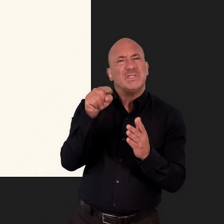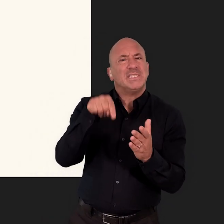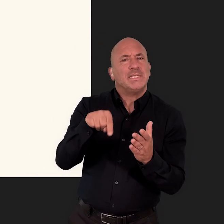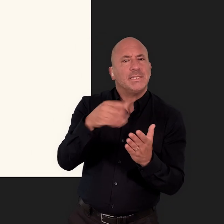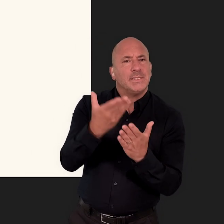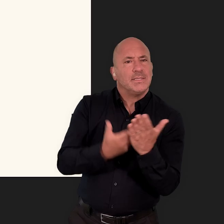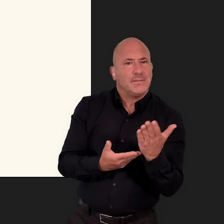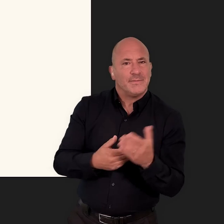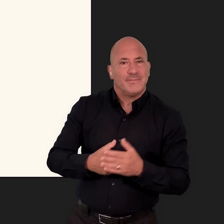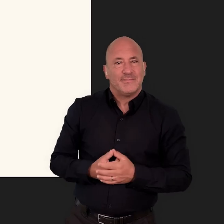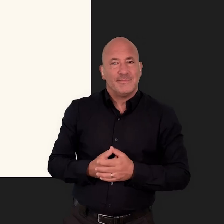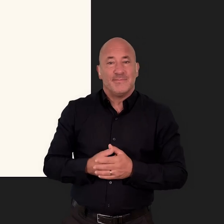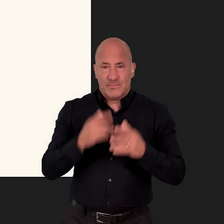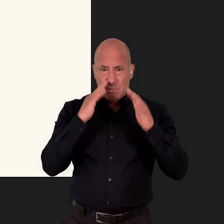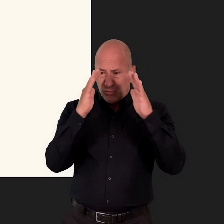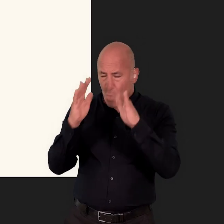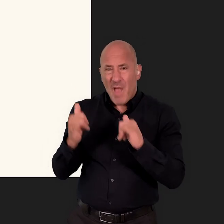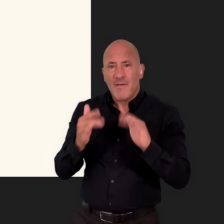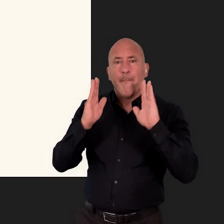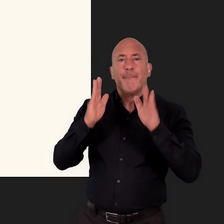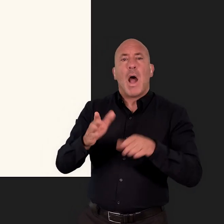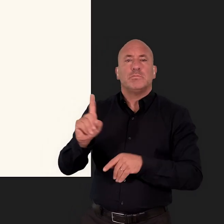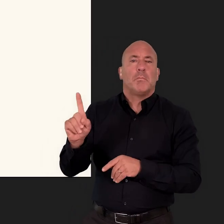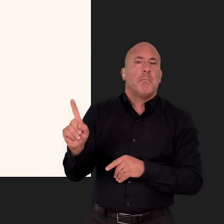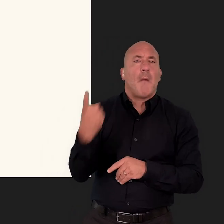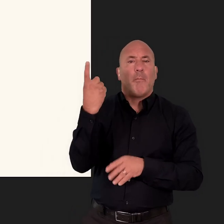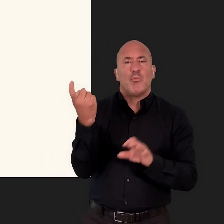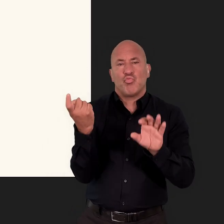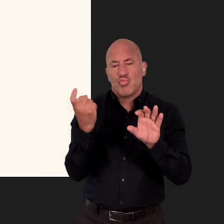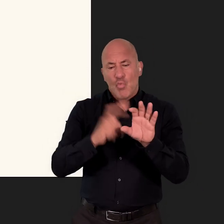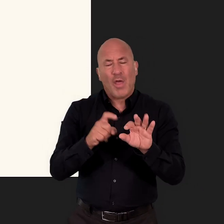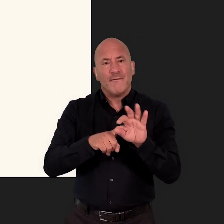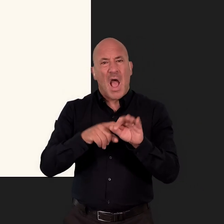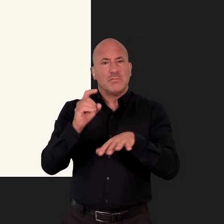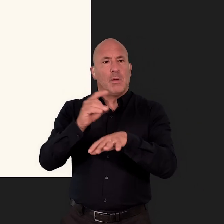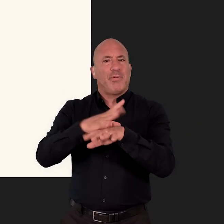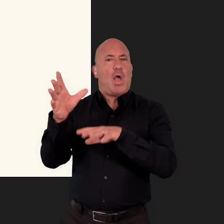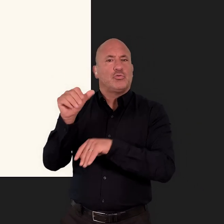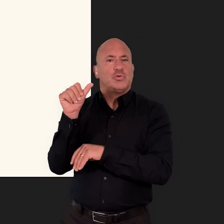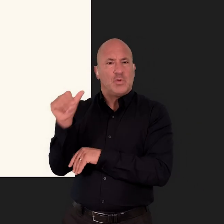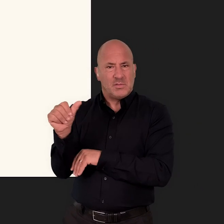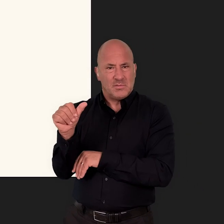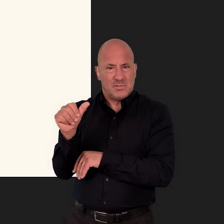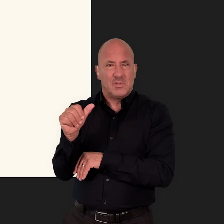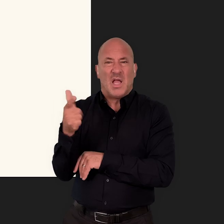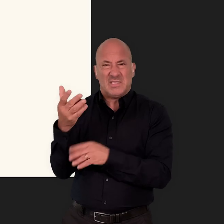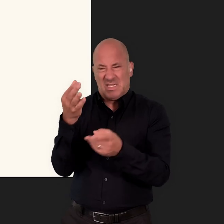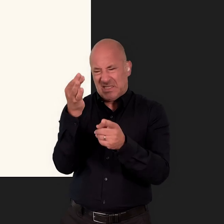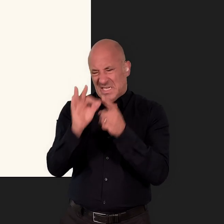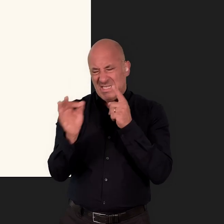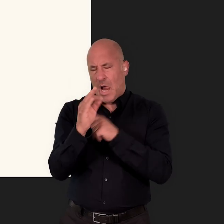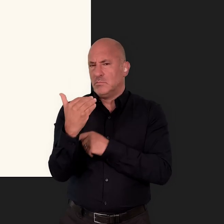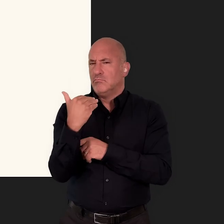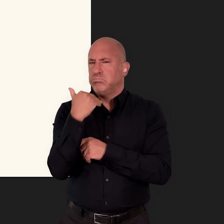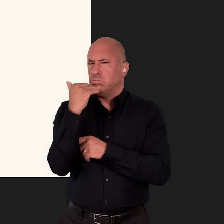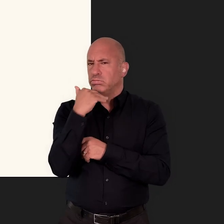proposed project. The survey needs to have been carried out by an appropriately qualified and competent professional and provide a